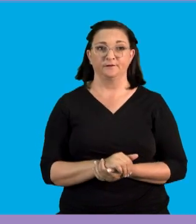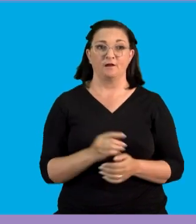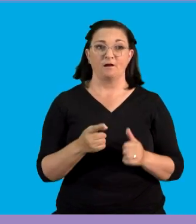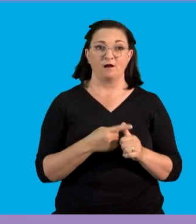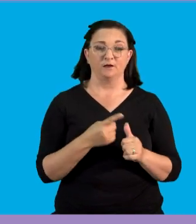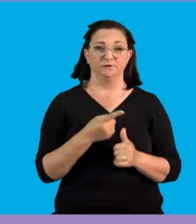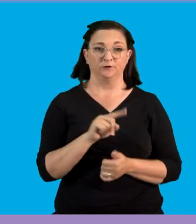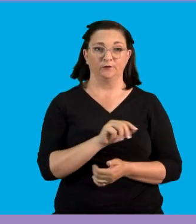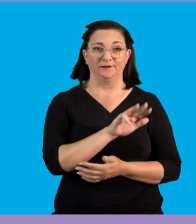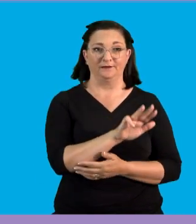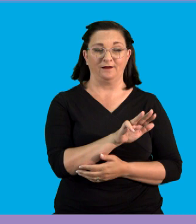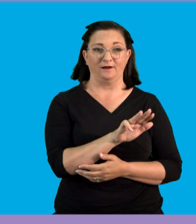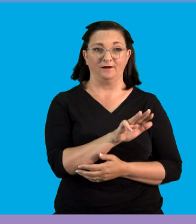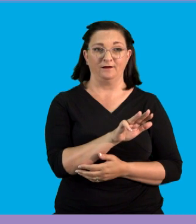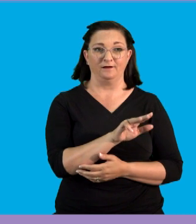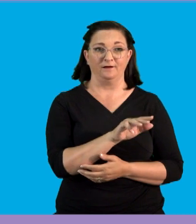that will give us